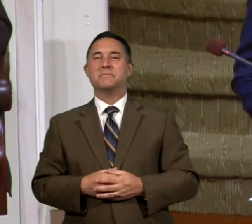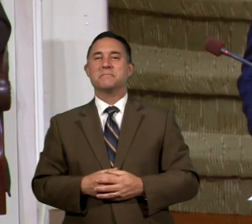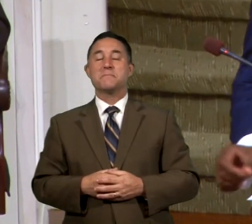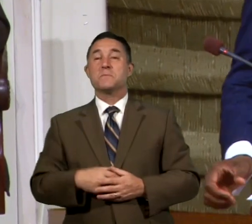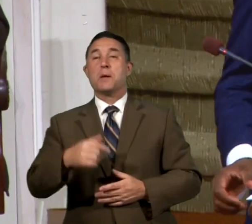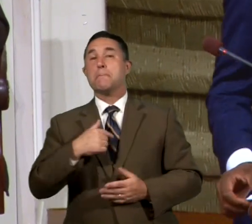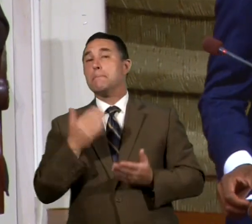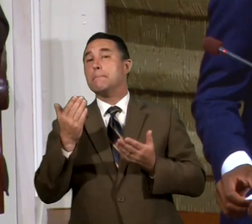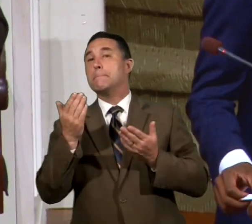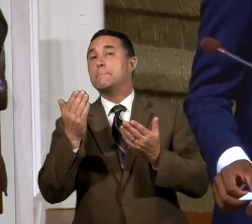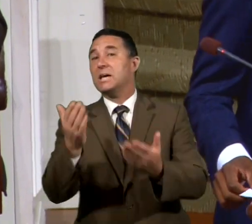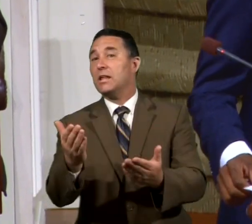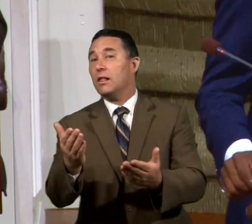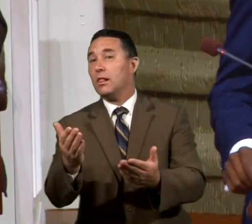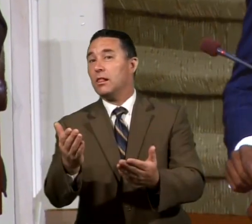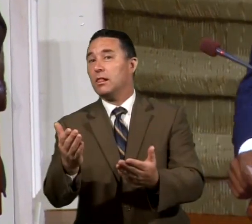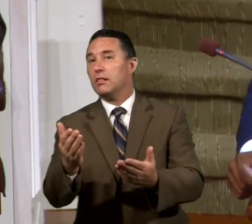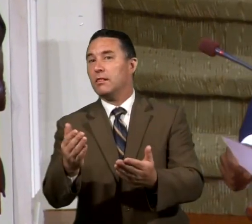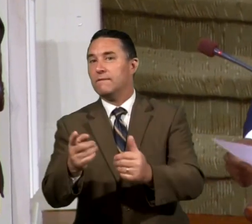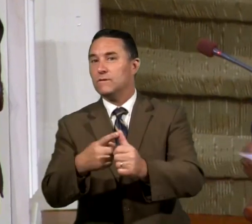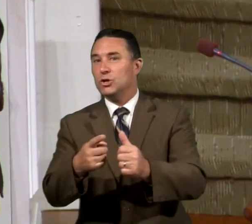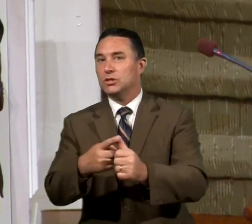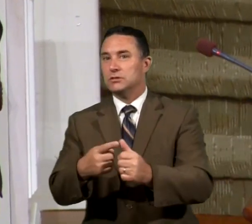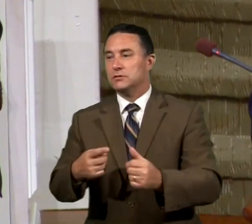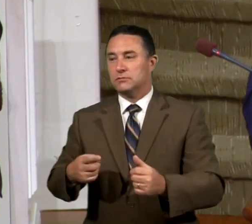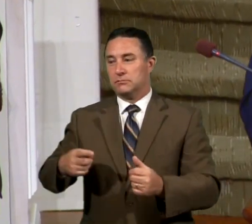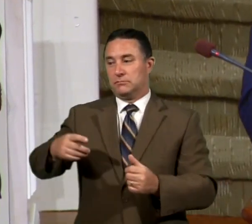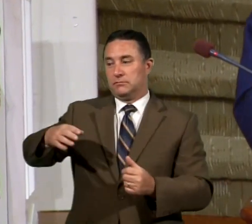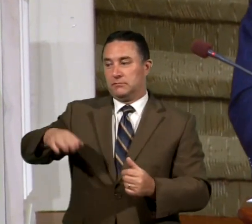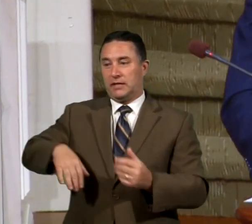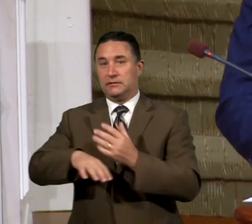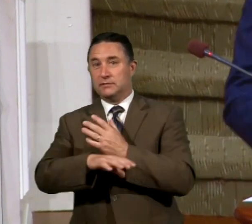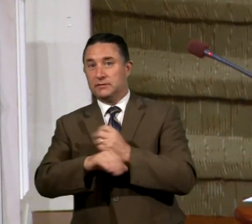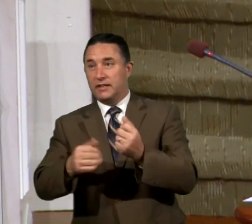My appeal is, first of all, to the unsaved.